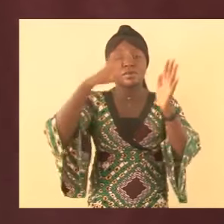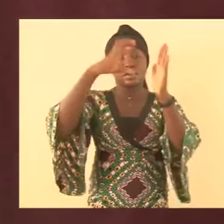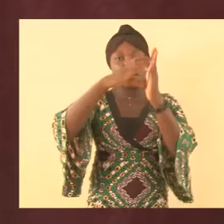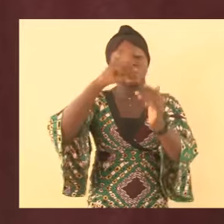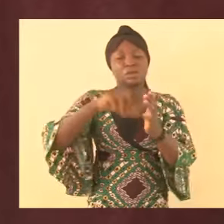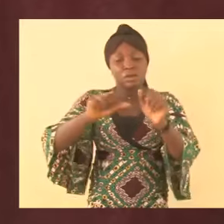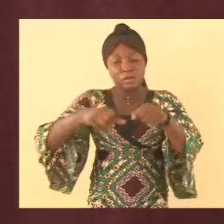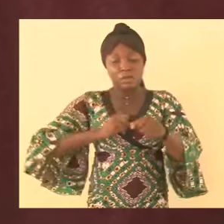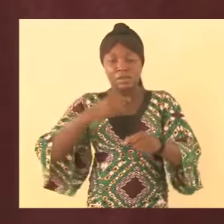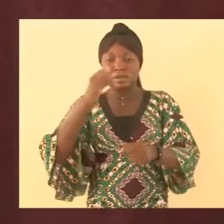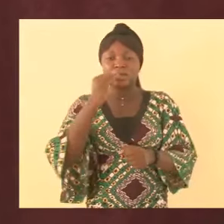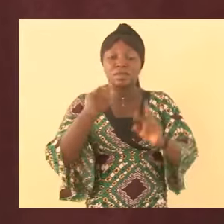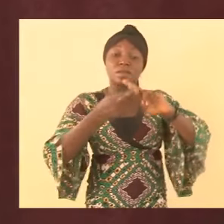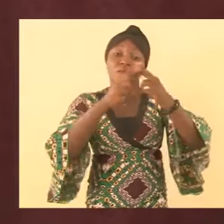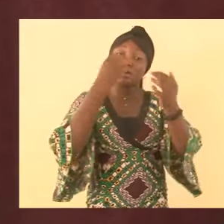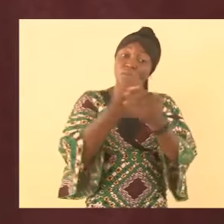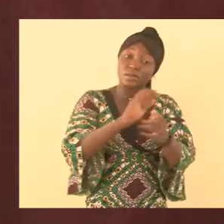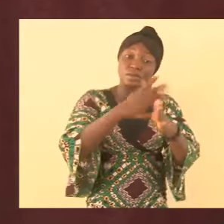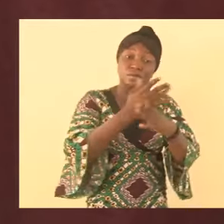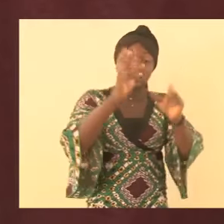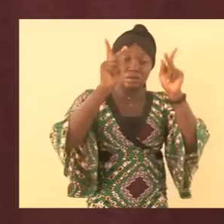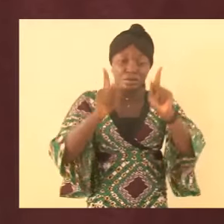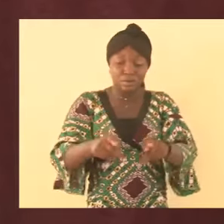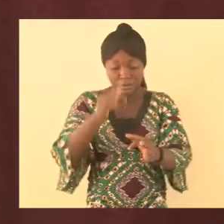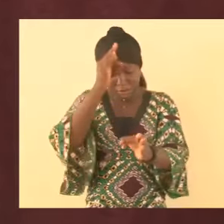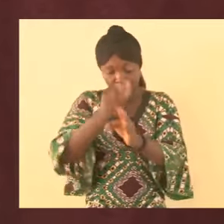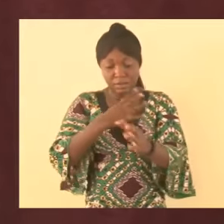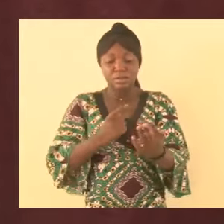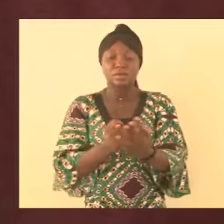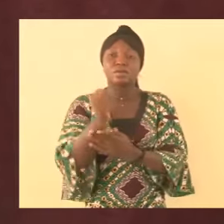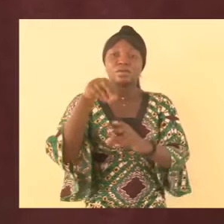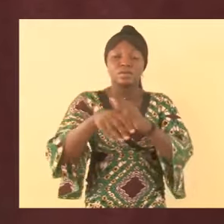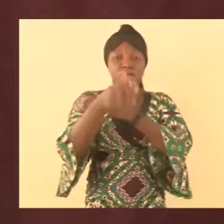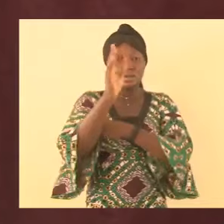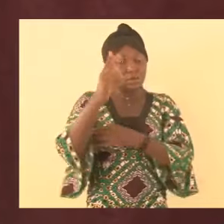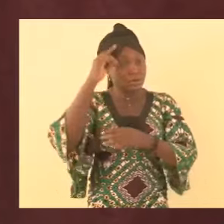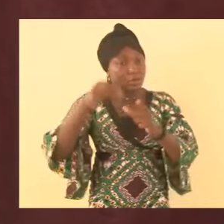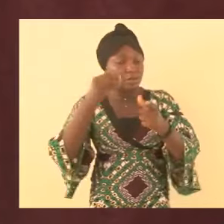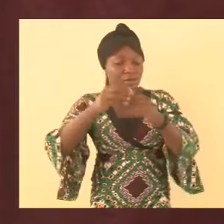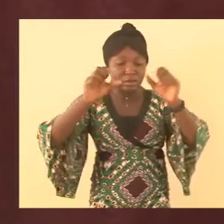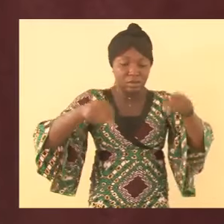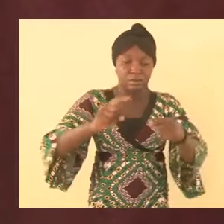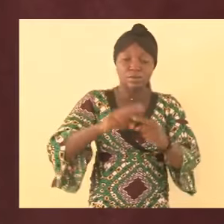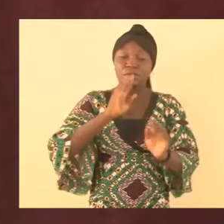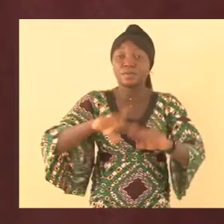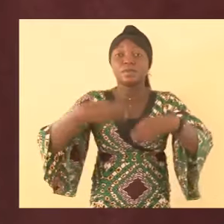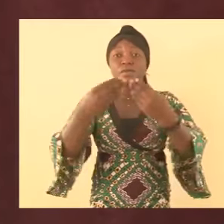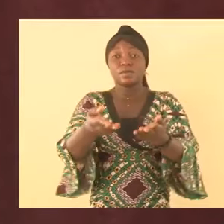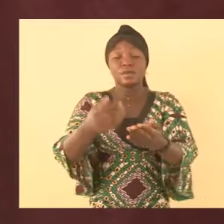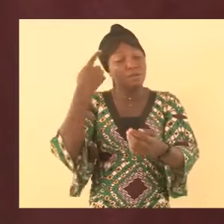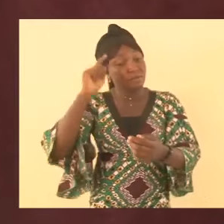can I say is the relationship between a person's faith and trust in God and his or her capacity to be